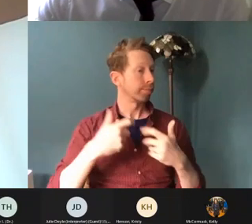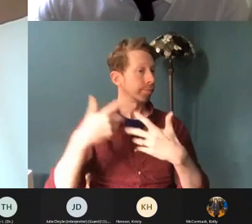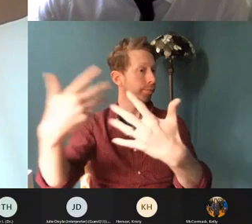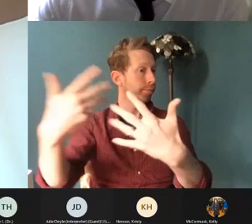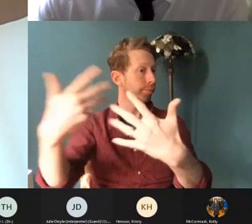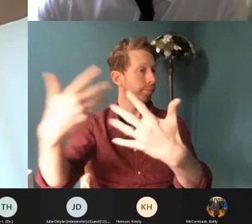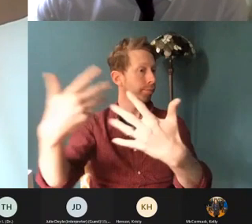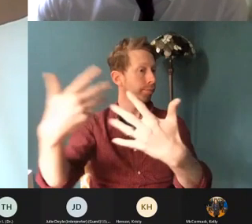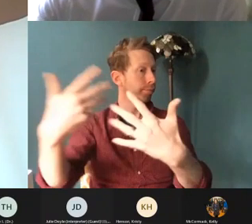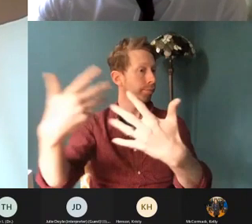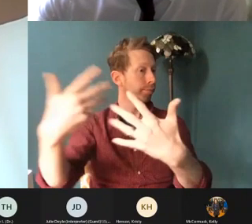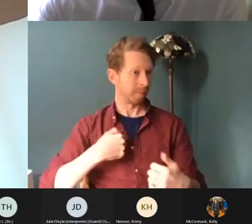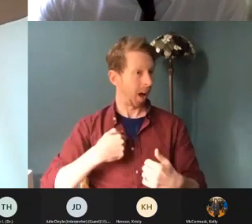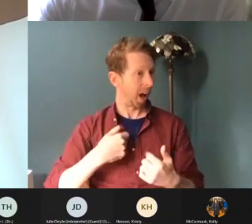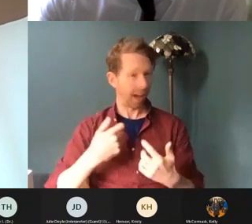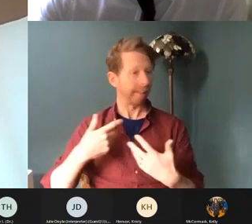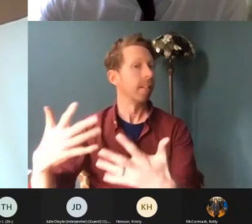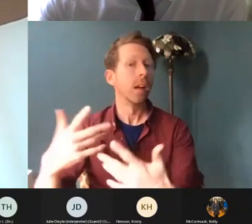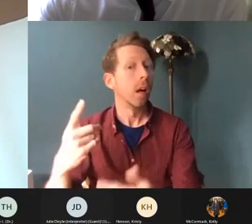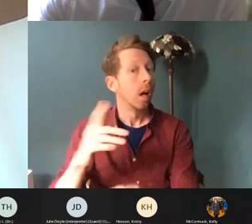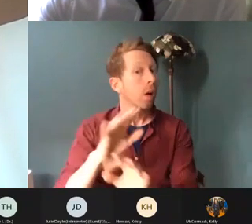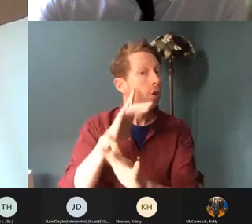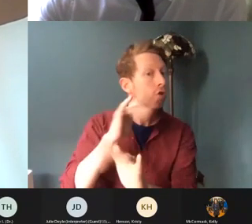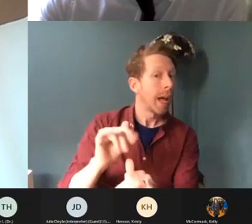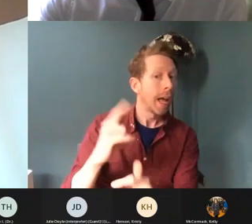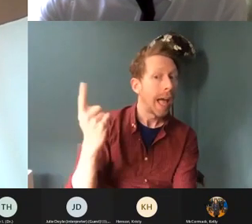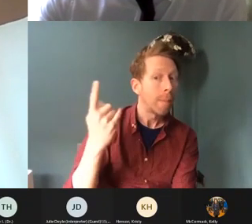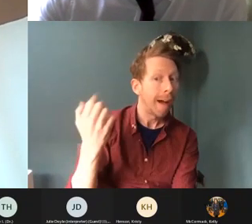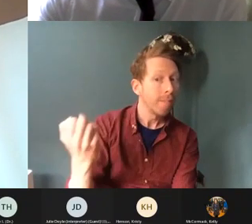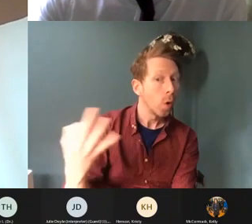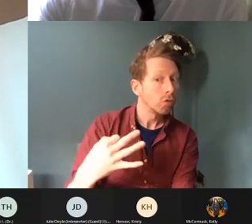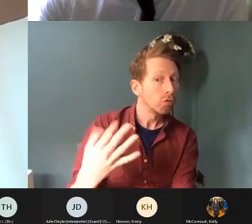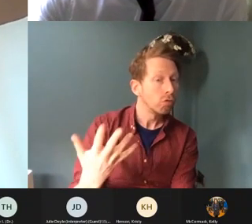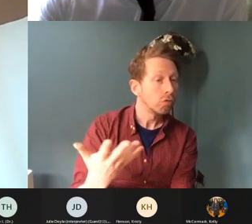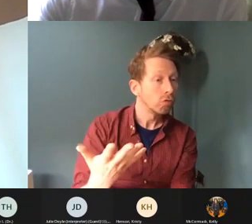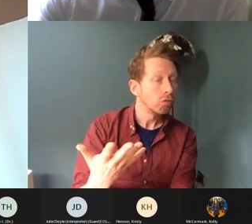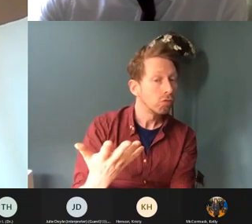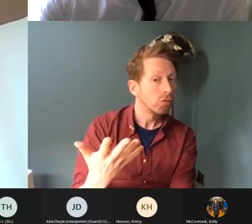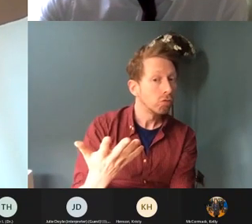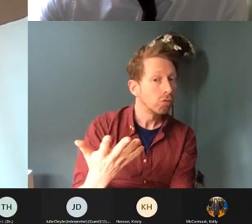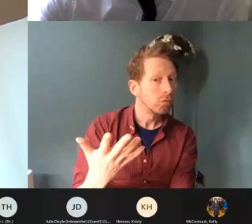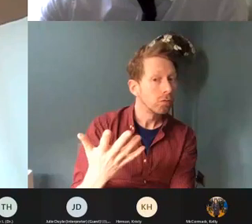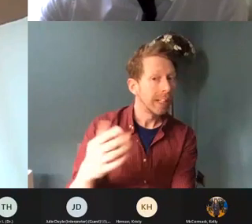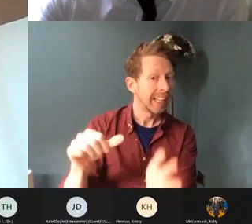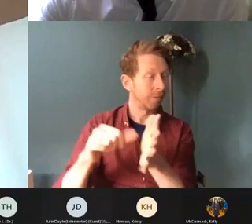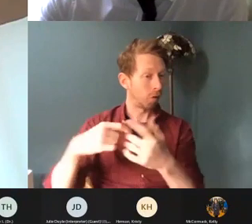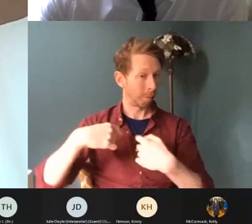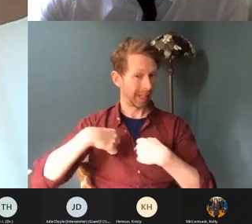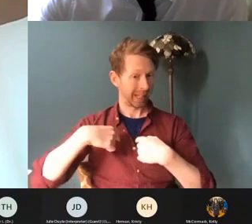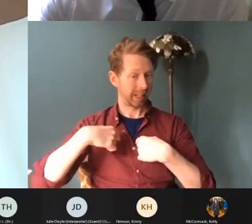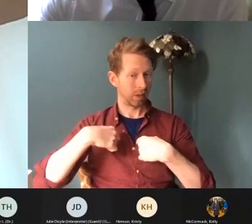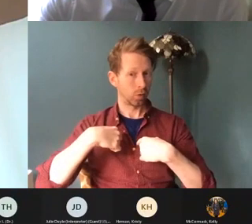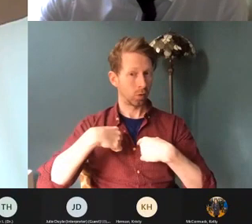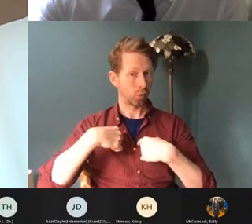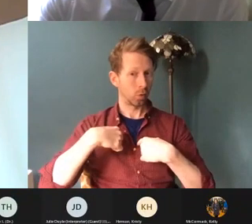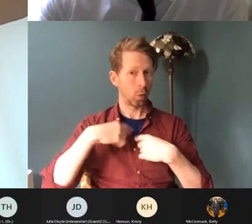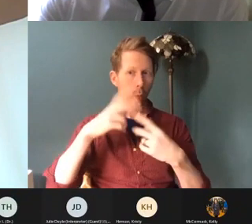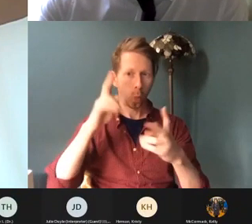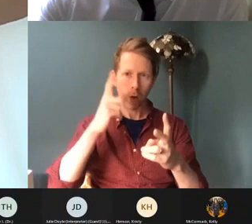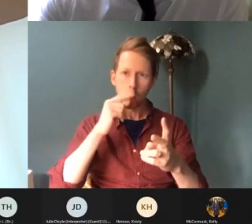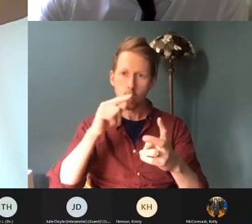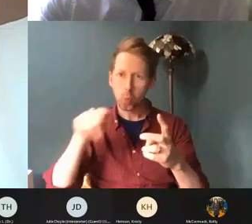because that's what I do. Does anybody have any questions that they'd like to ask? It might be difficult for me to